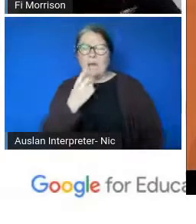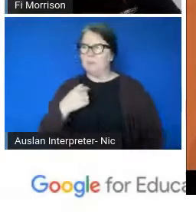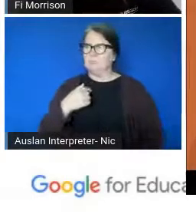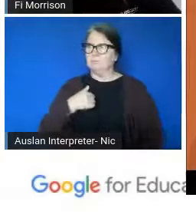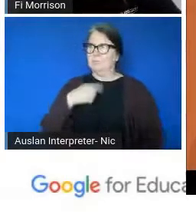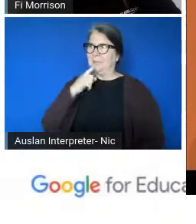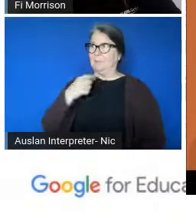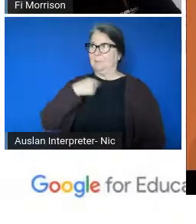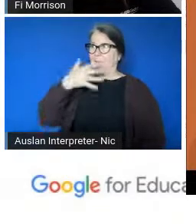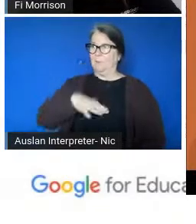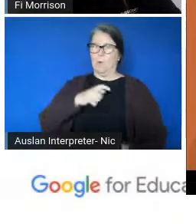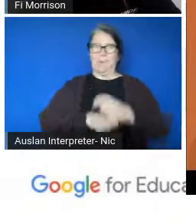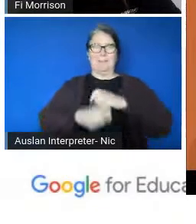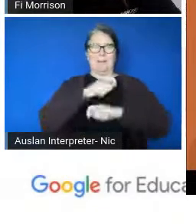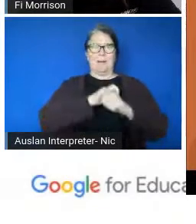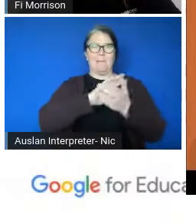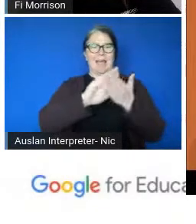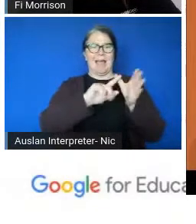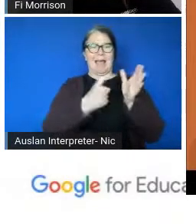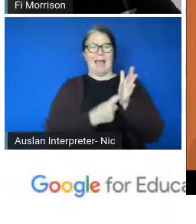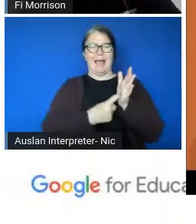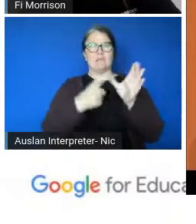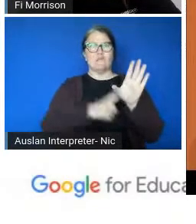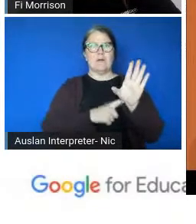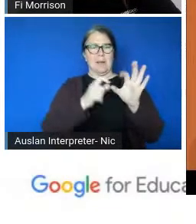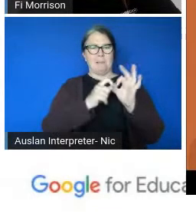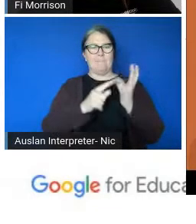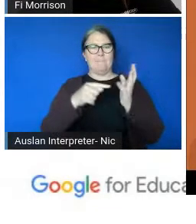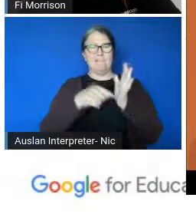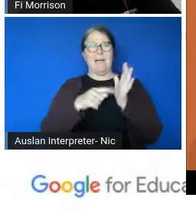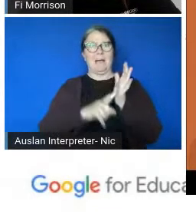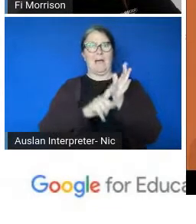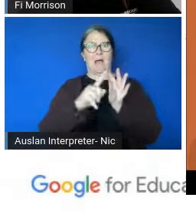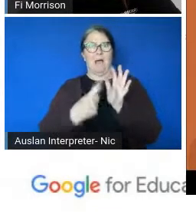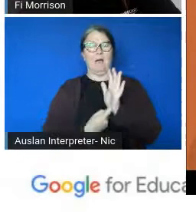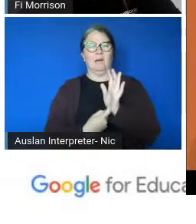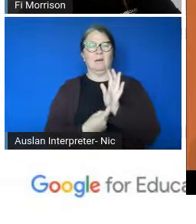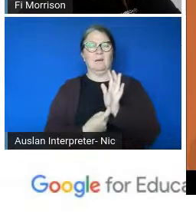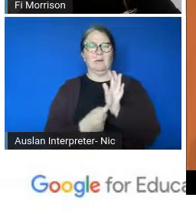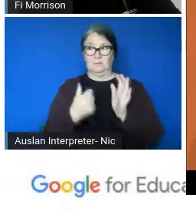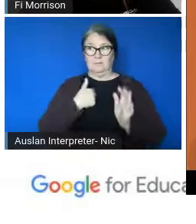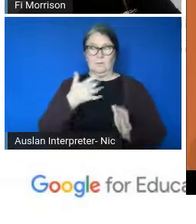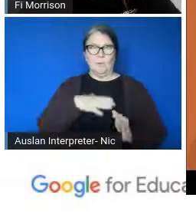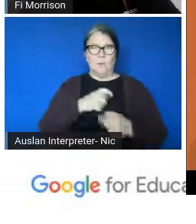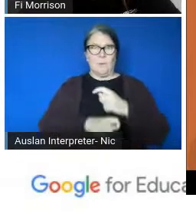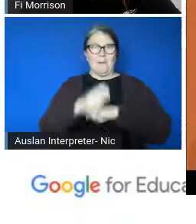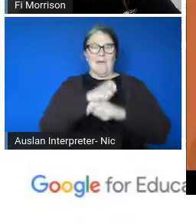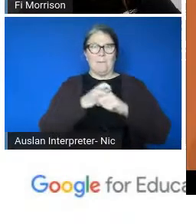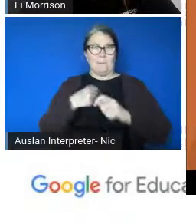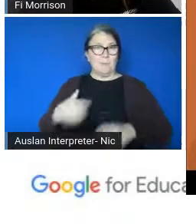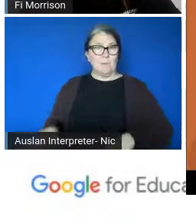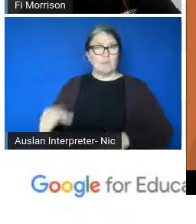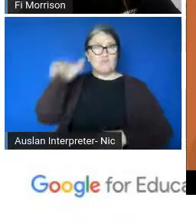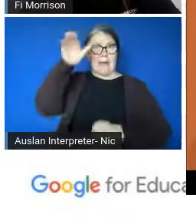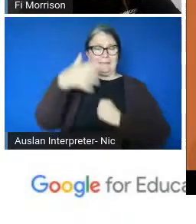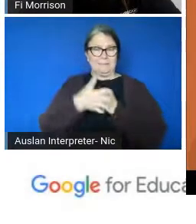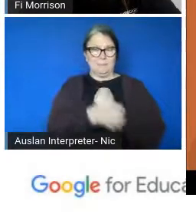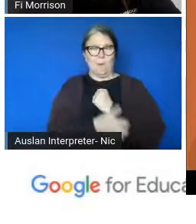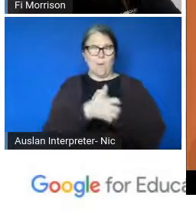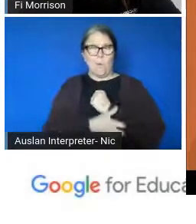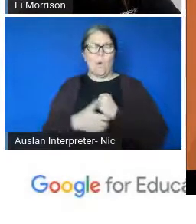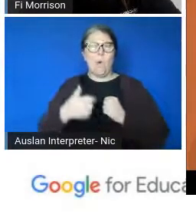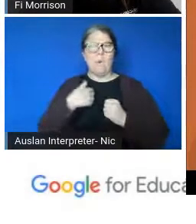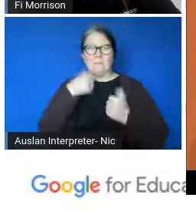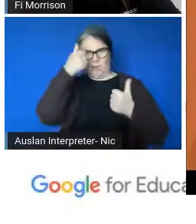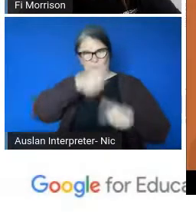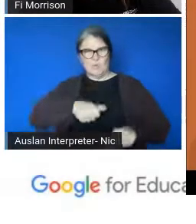I wasn't born into privilege. I was born in a low socioeconomic family, and that's what I was reared on. Videotapes that